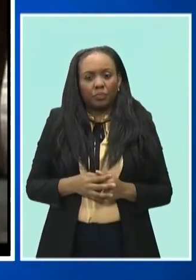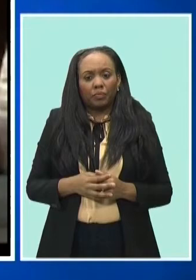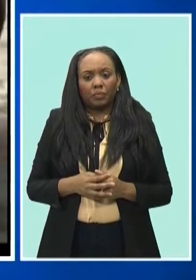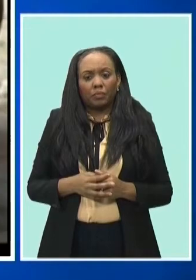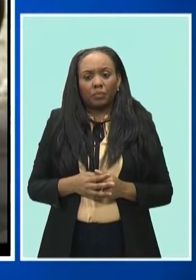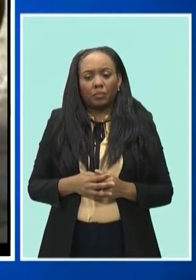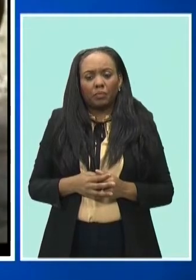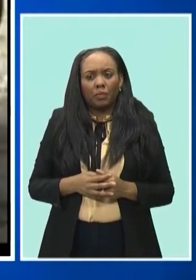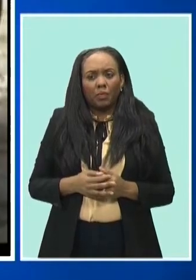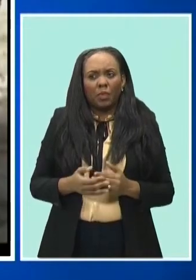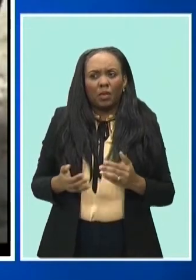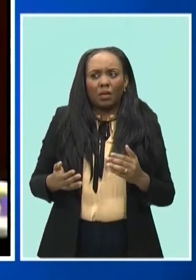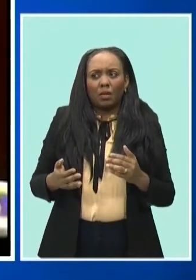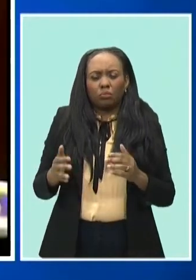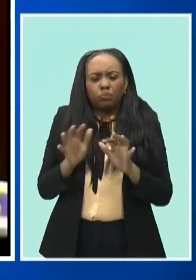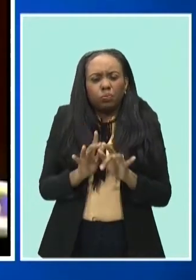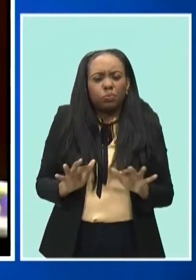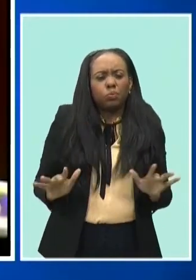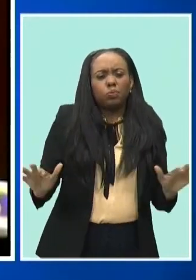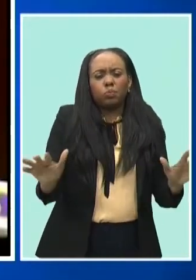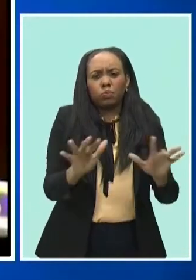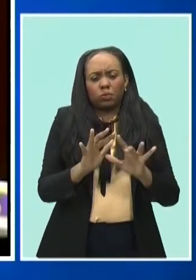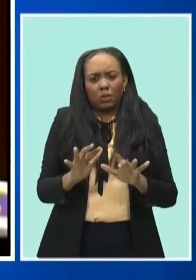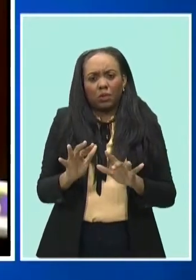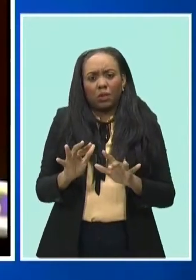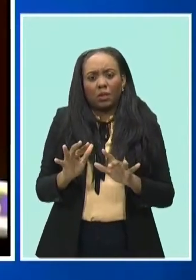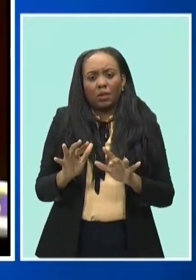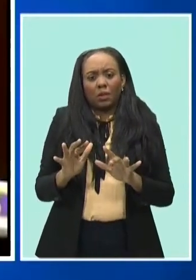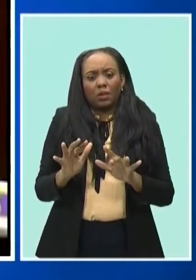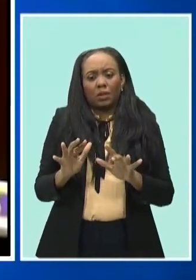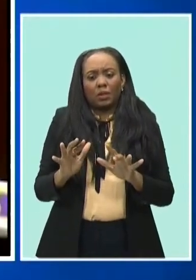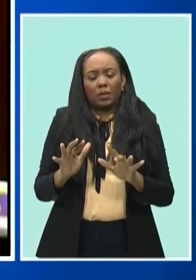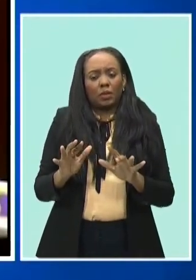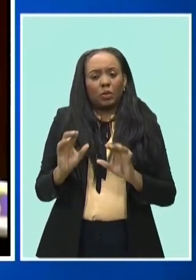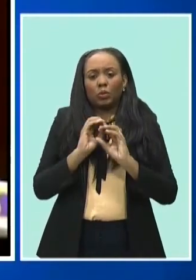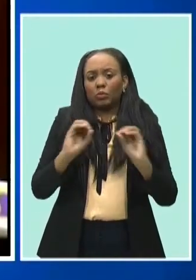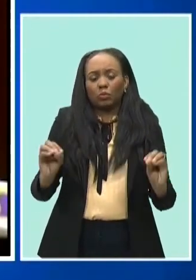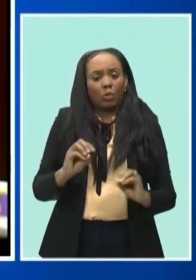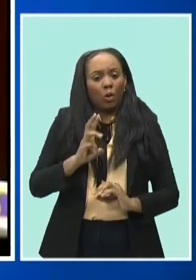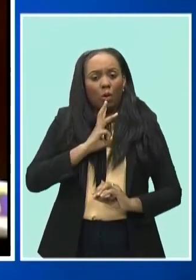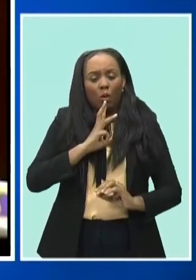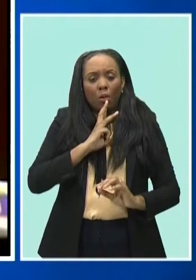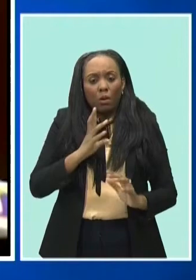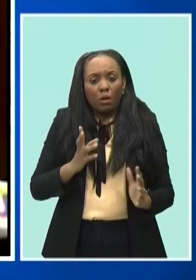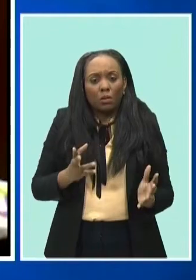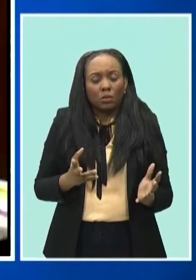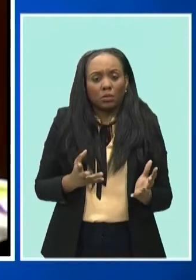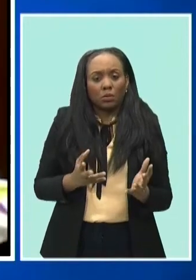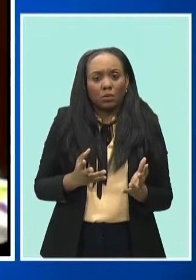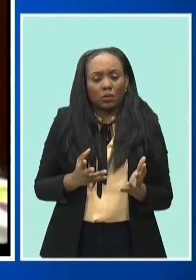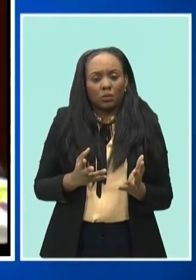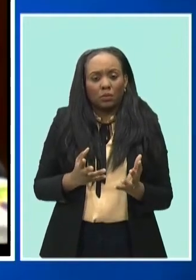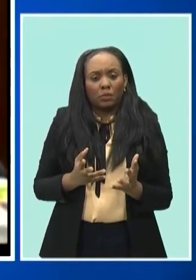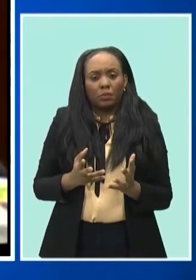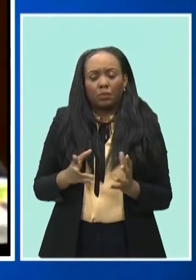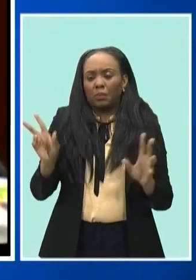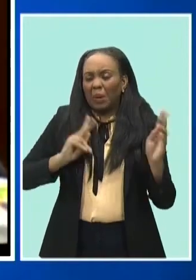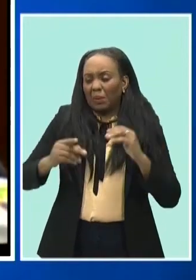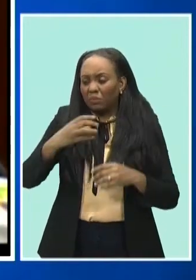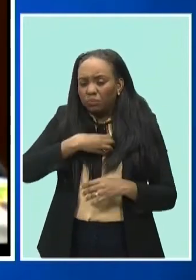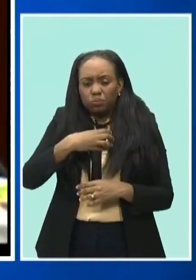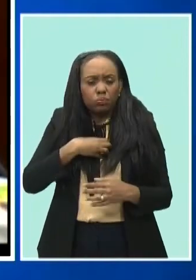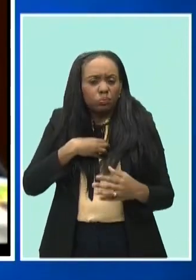Almost everywhere in some city is without water, I'm told. I get the complaint.